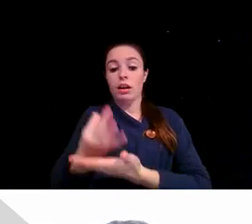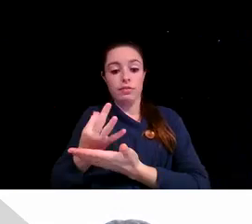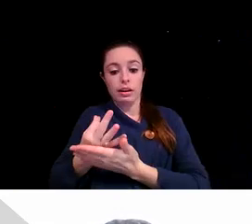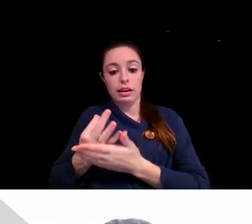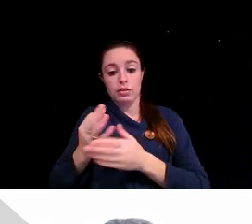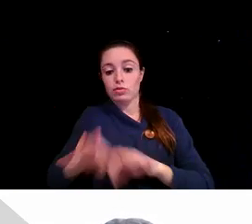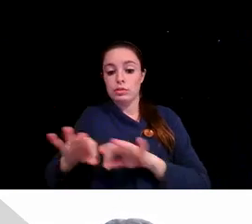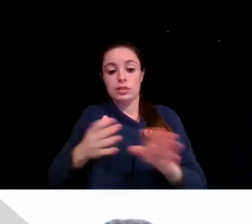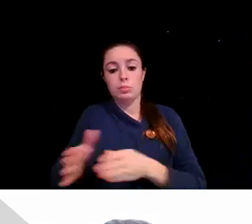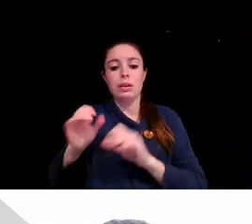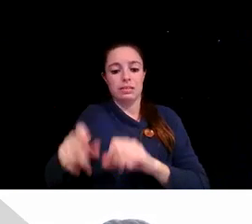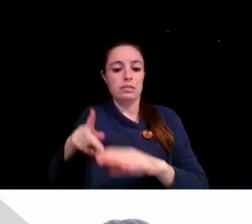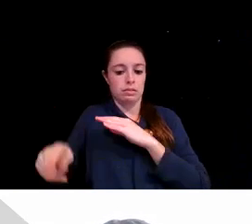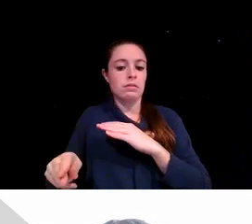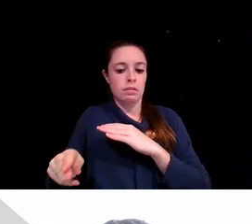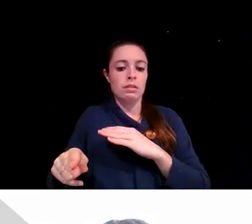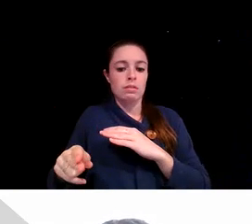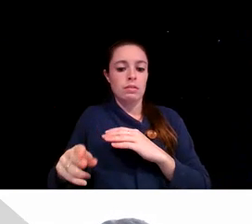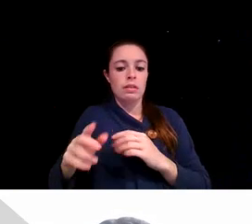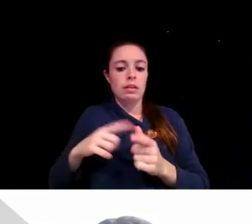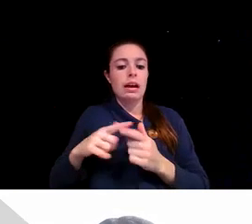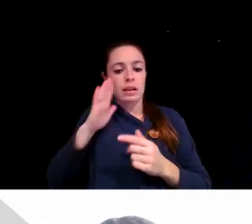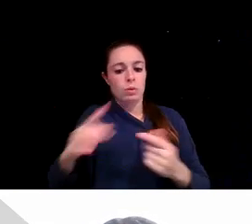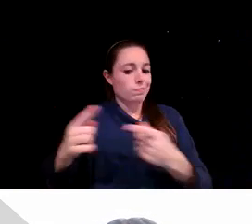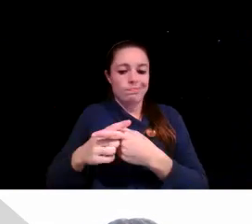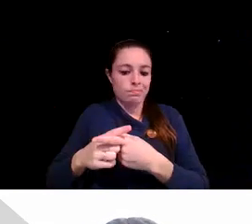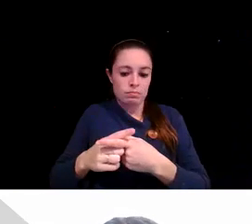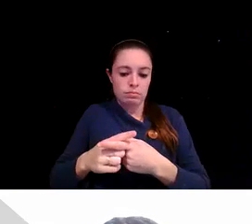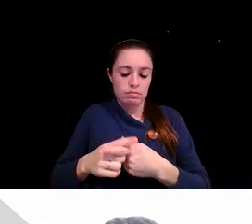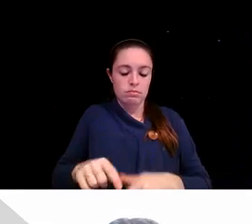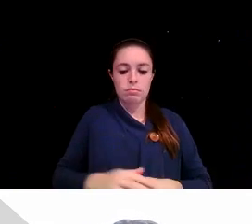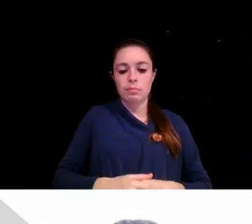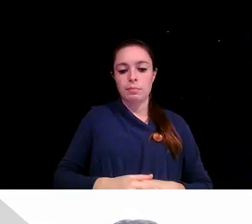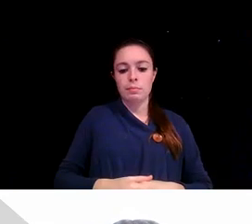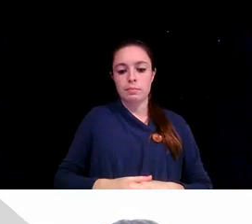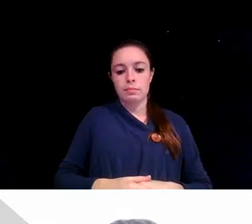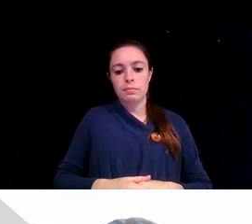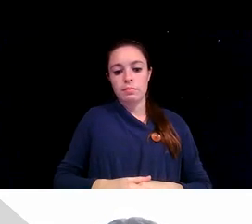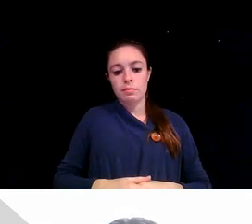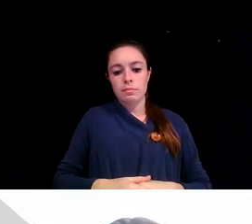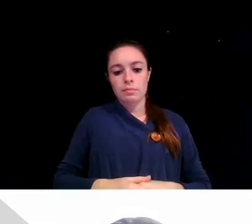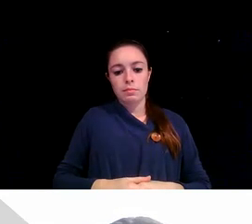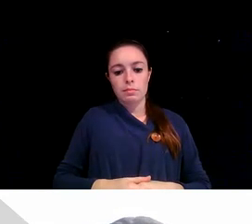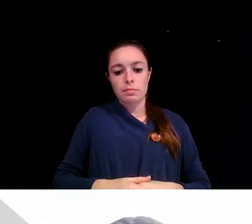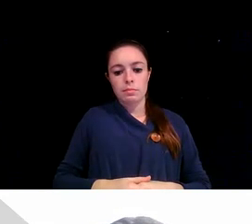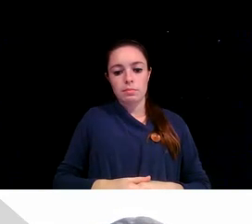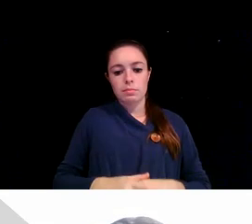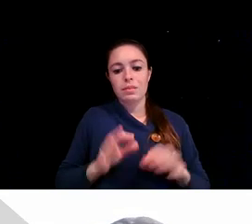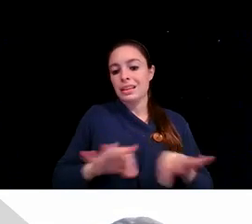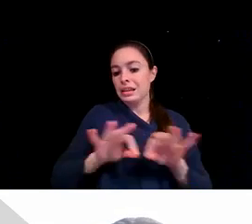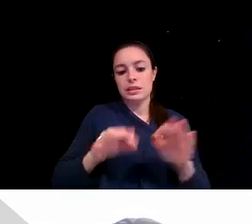is one of the programs under the financial application. It's not available under a non-financial